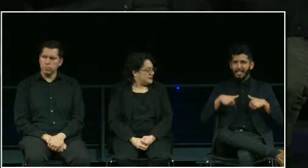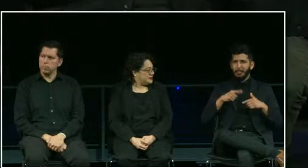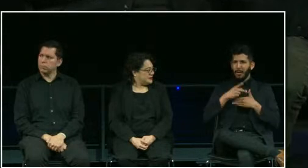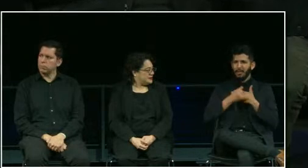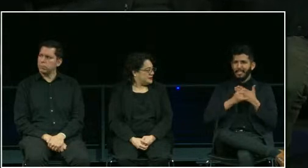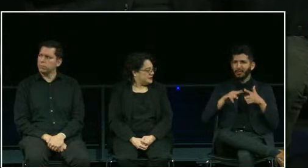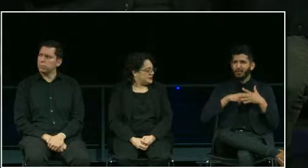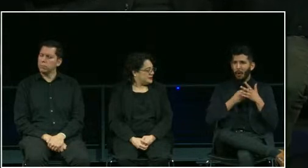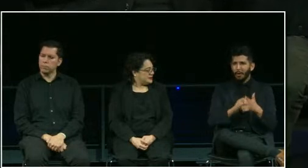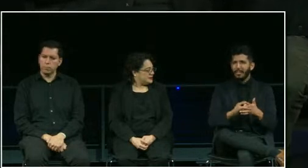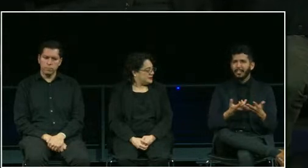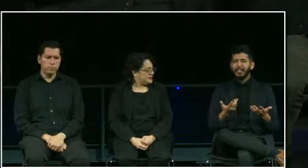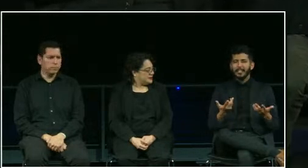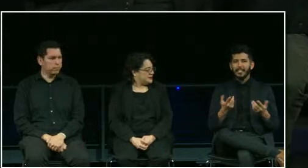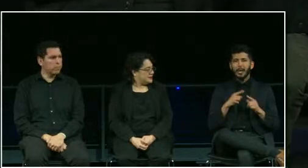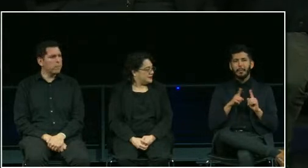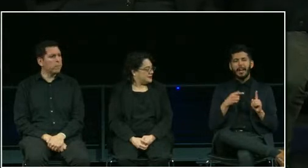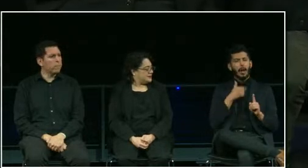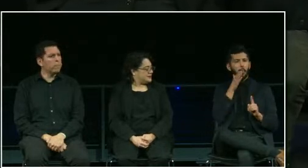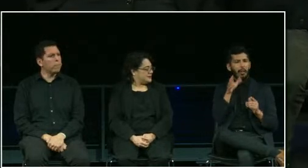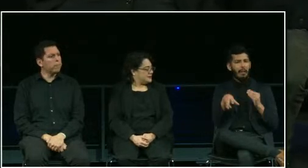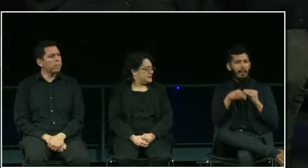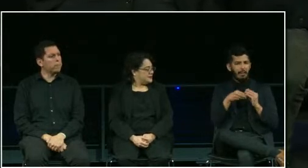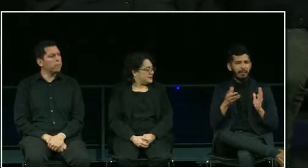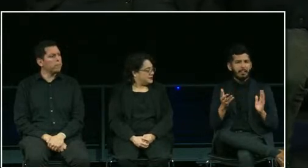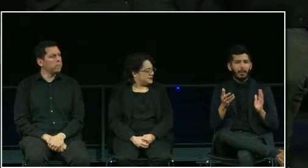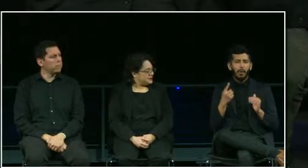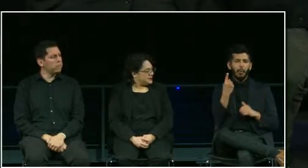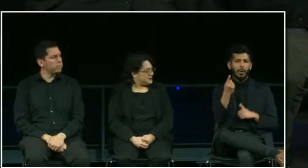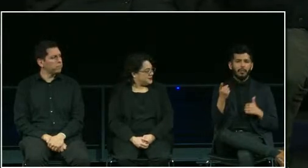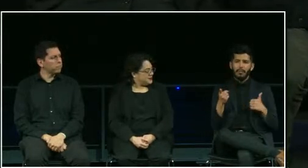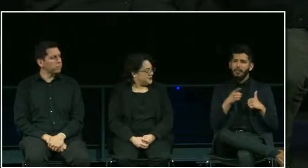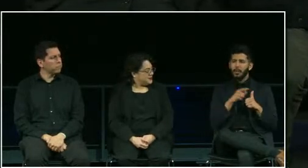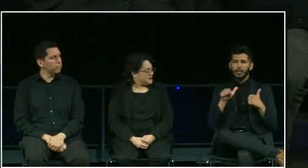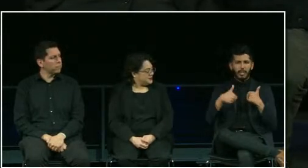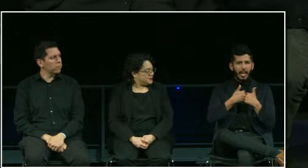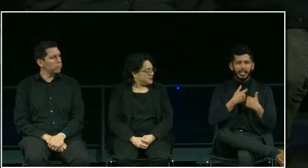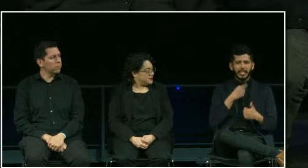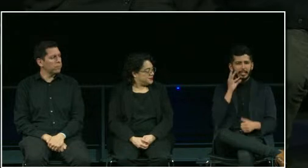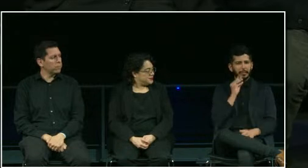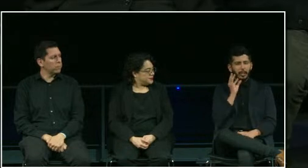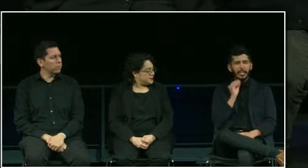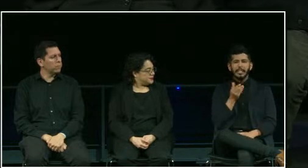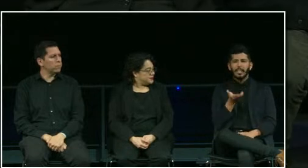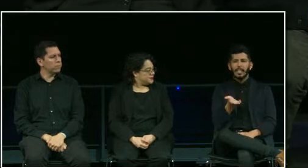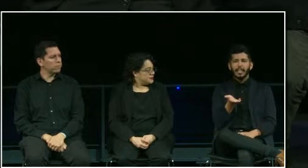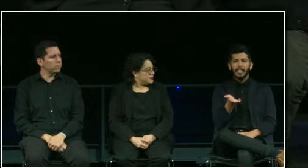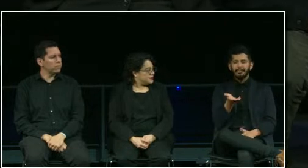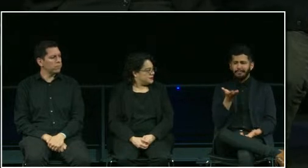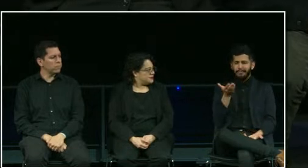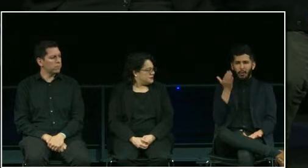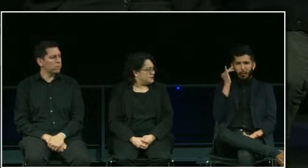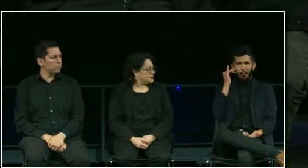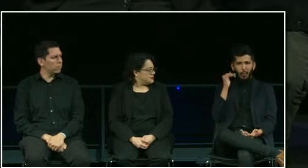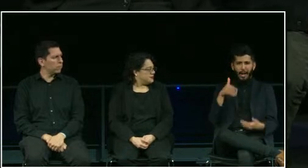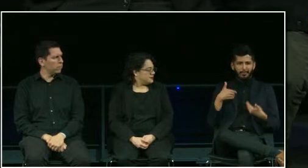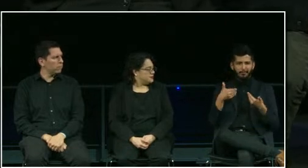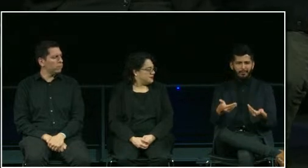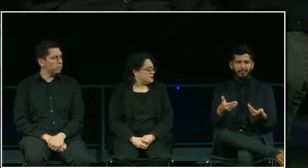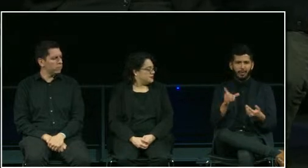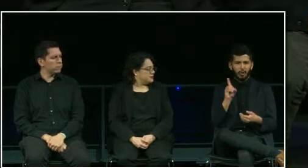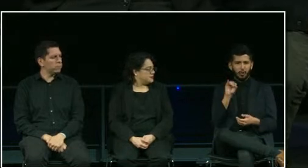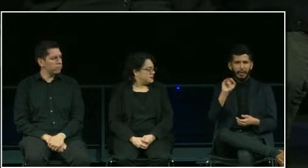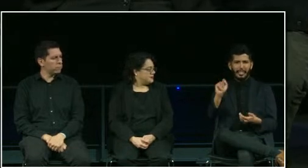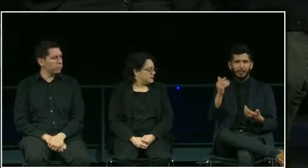but I'll say that one of the first challenges was, why do it? Why tell this story